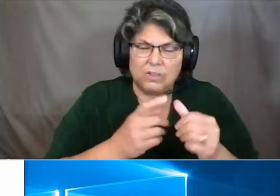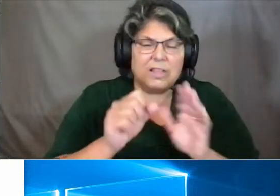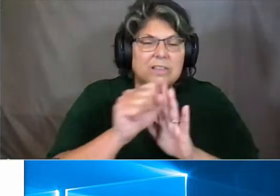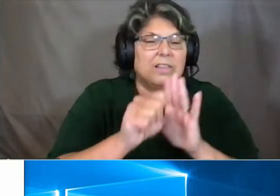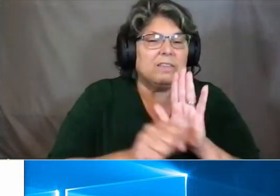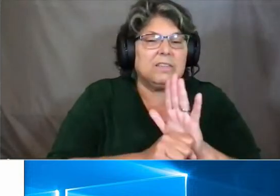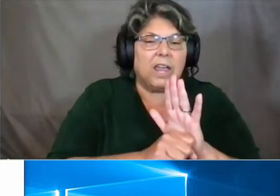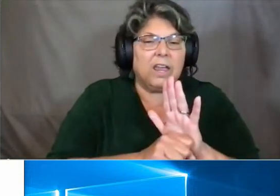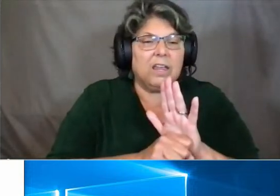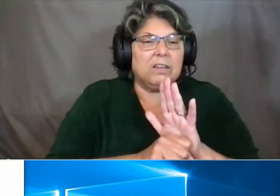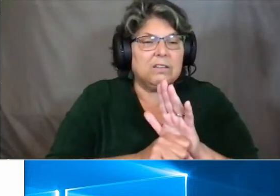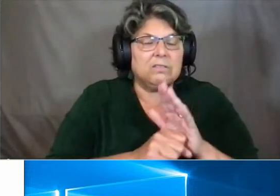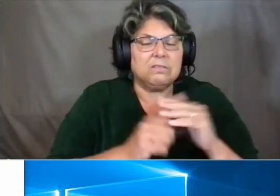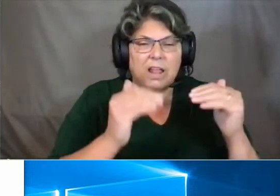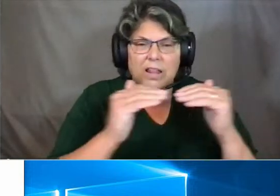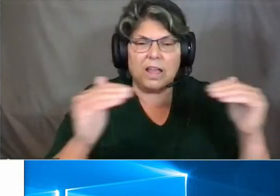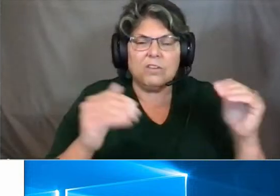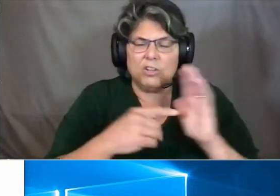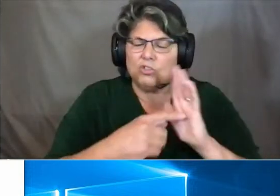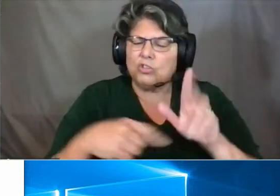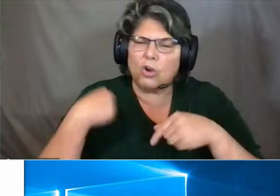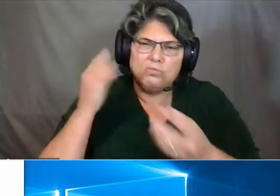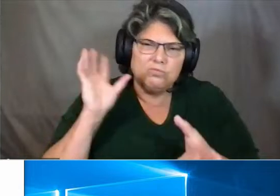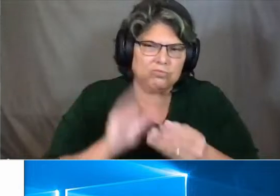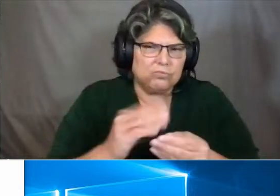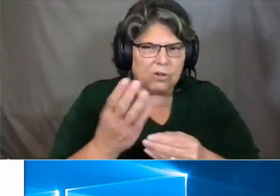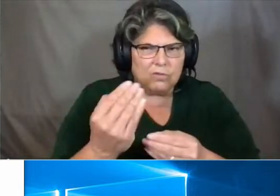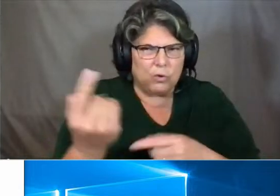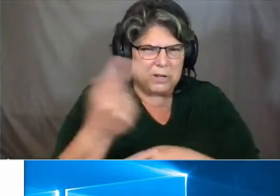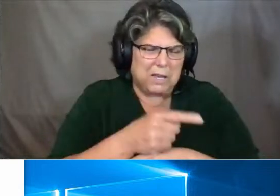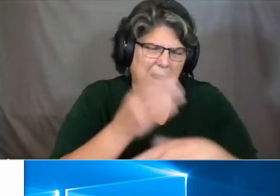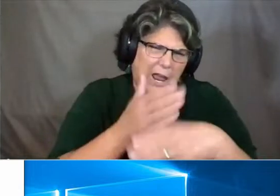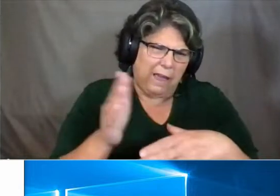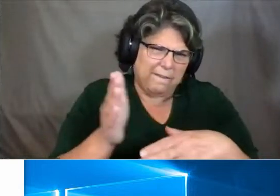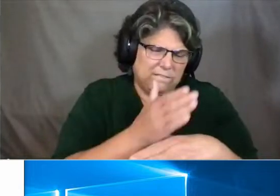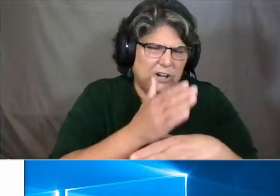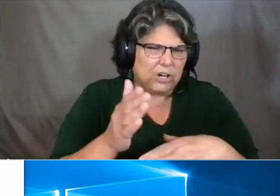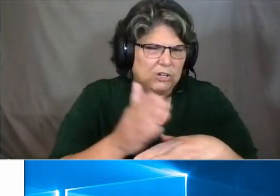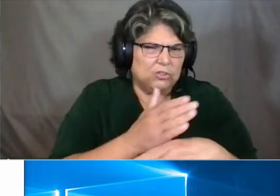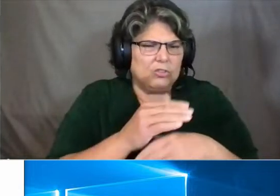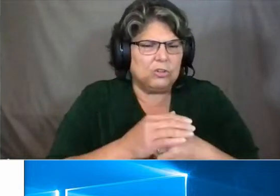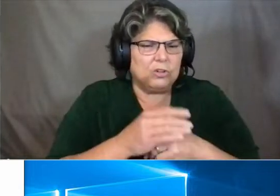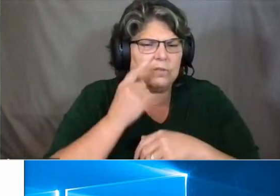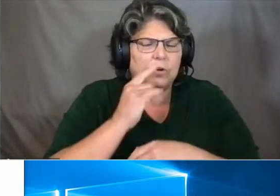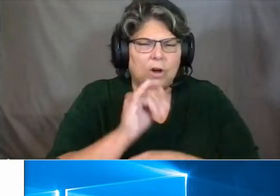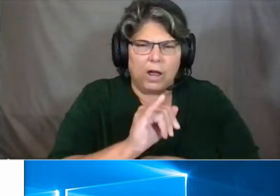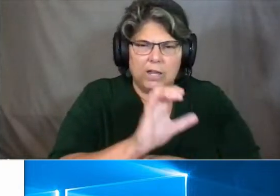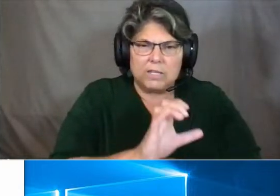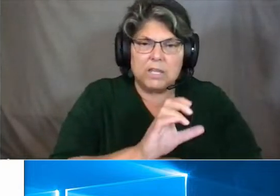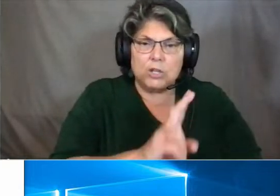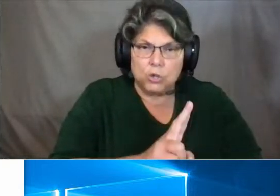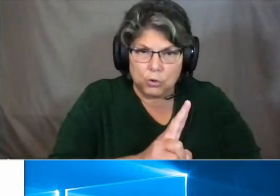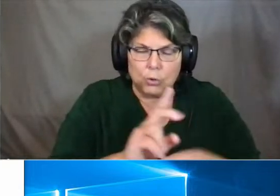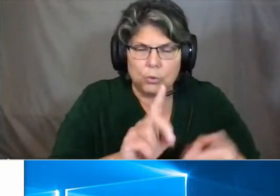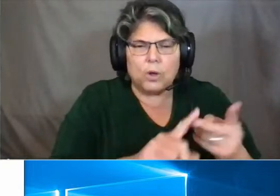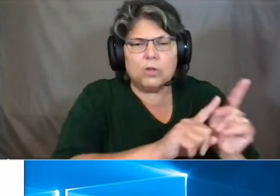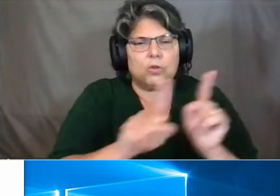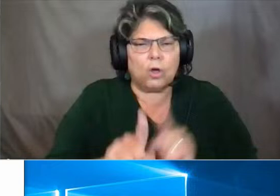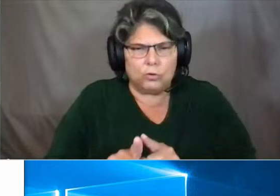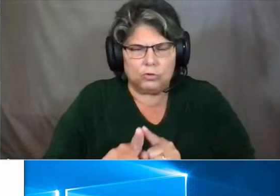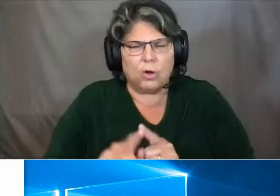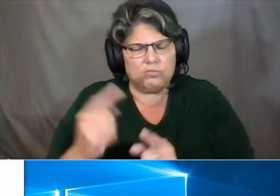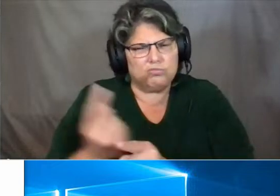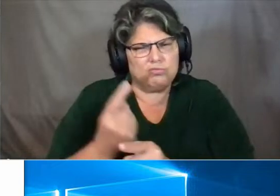showing our 14-day average for reported date for ICU, as well as med surge, which